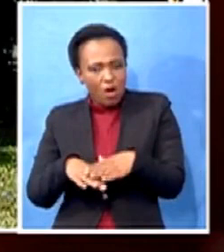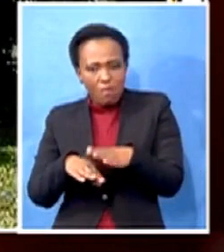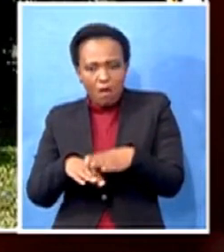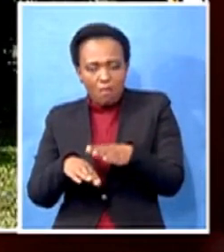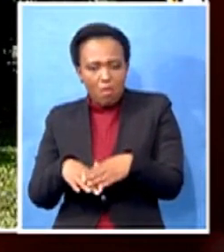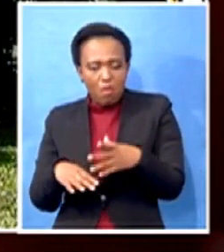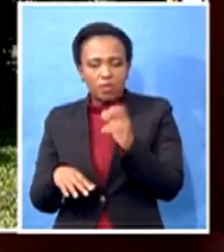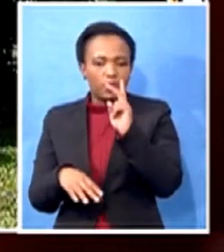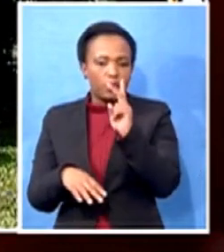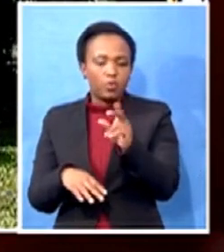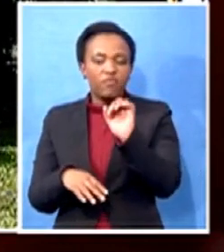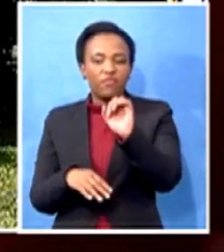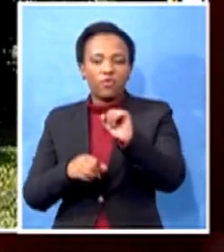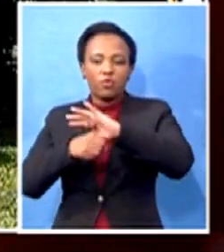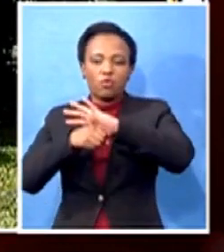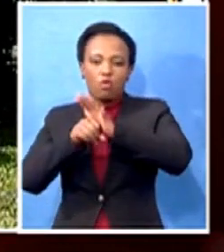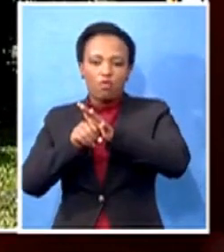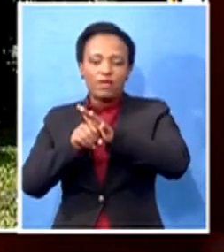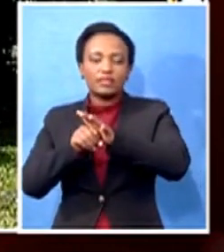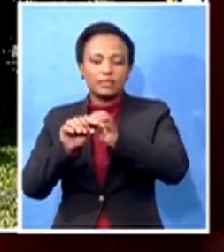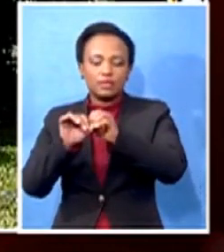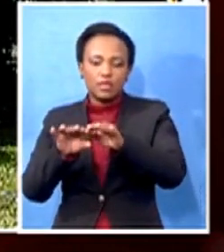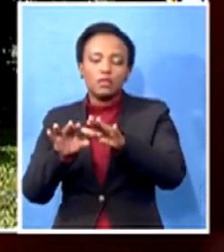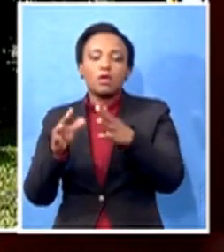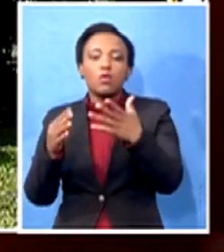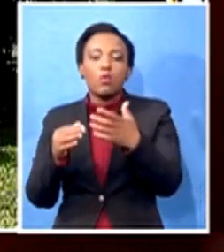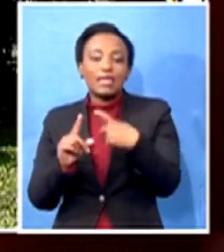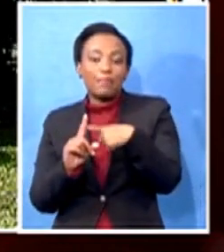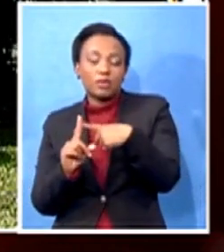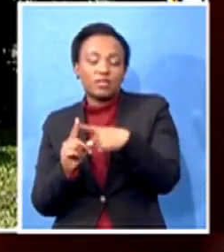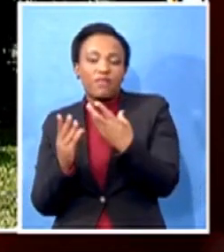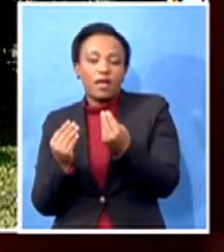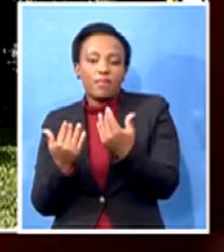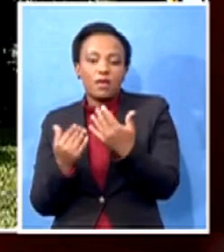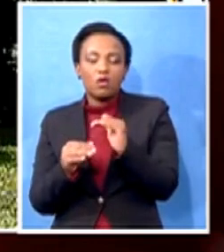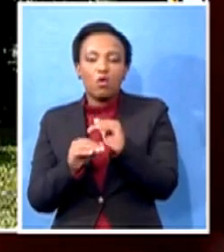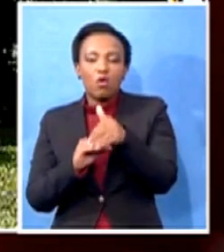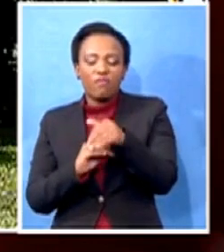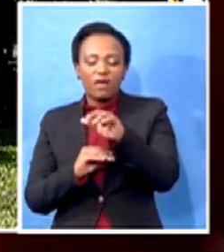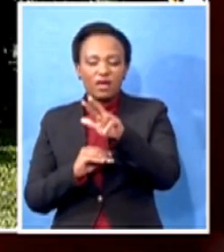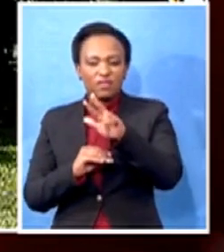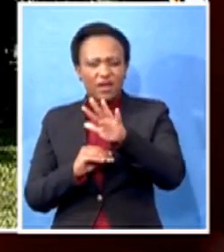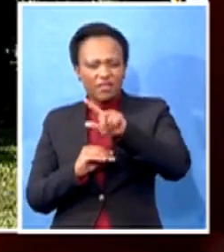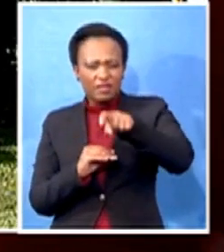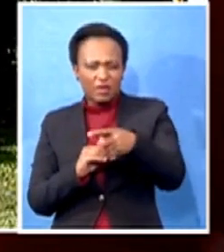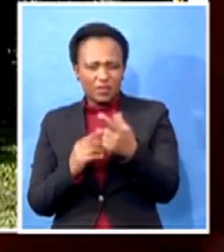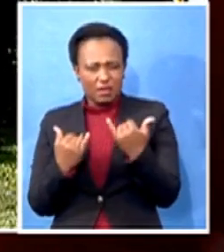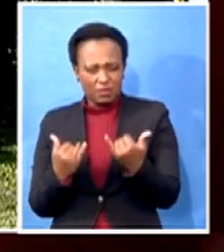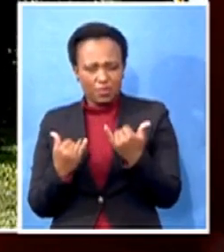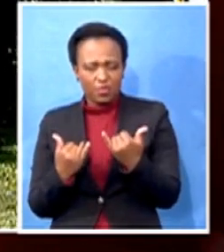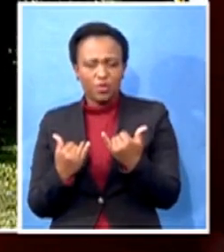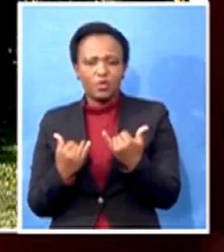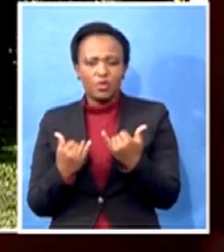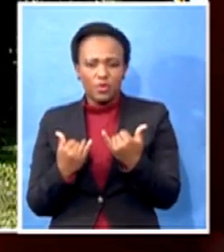COVID-19 positive case numbers, sitting at over 85,000 with regards to the number of fatalities,